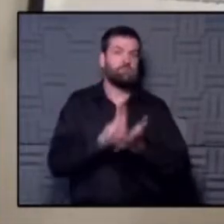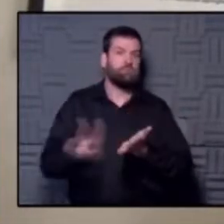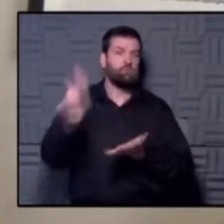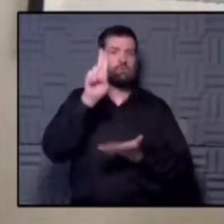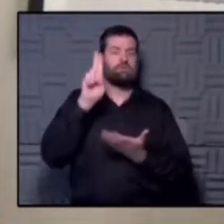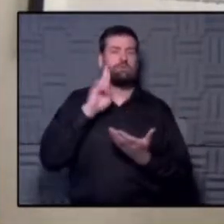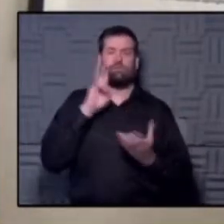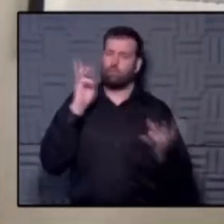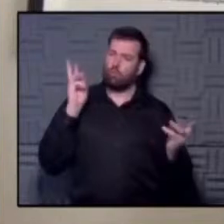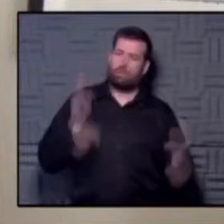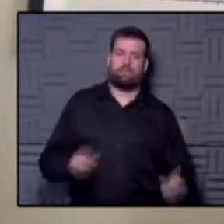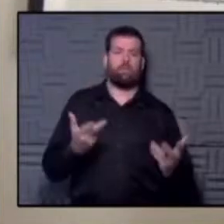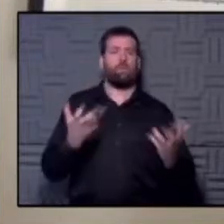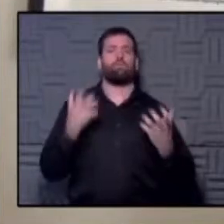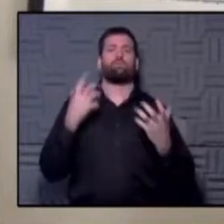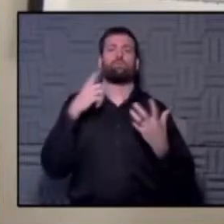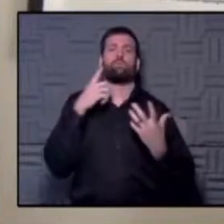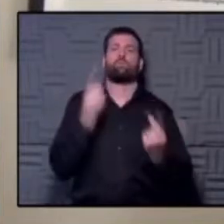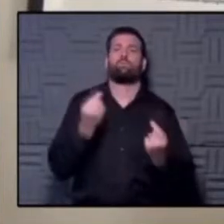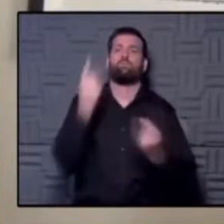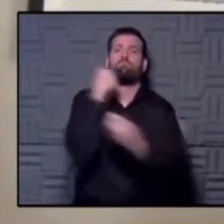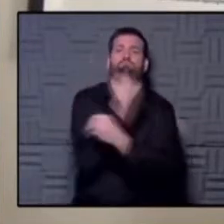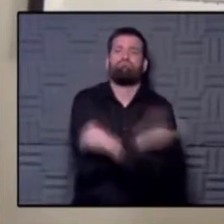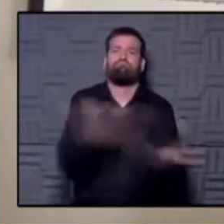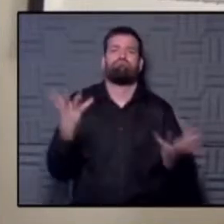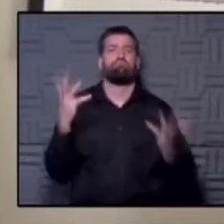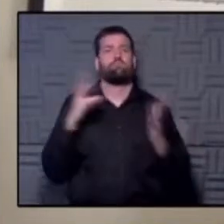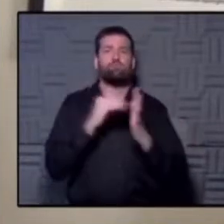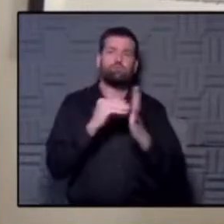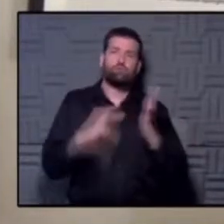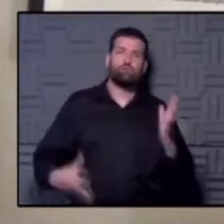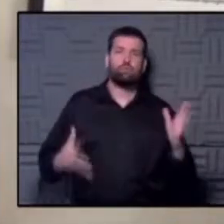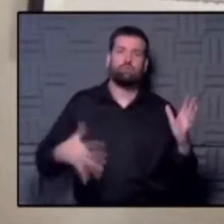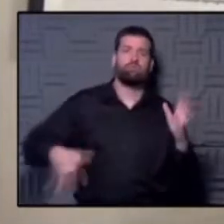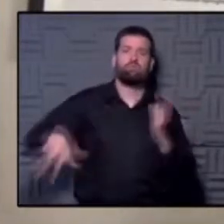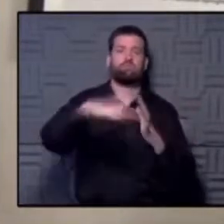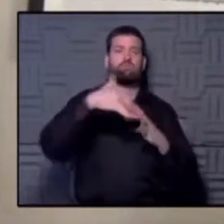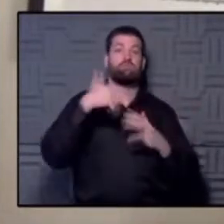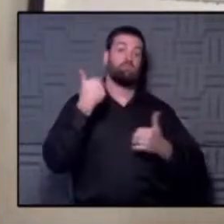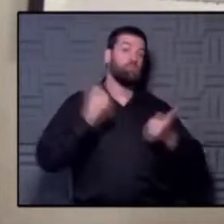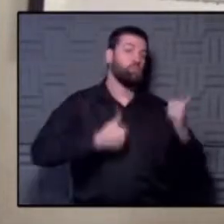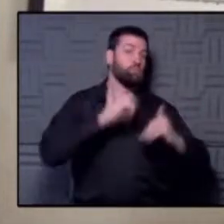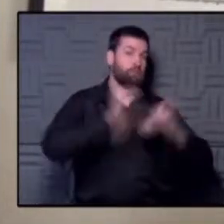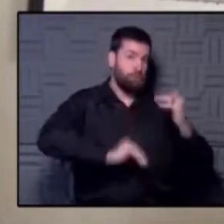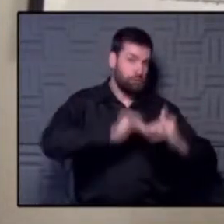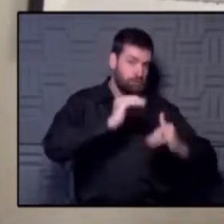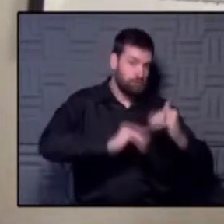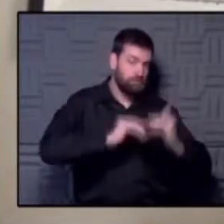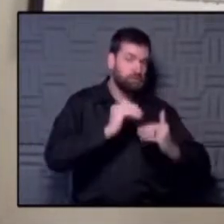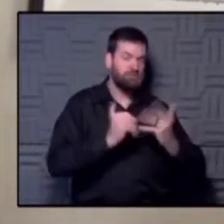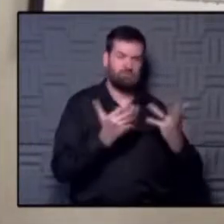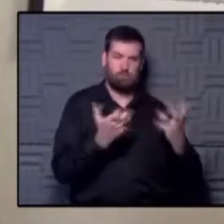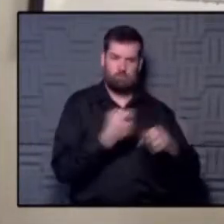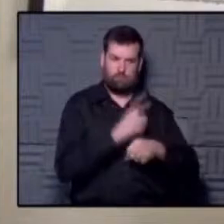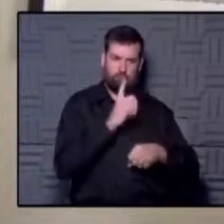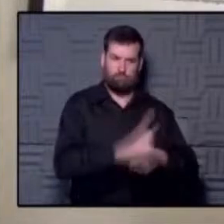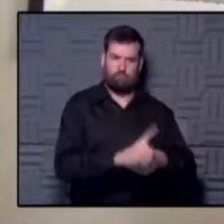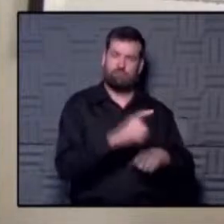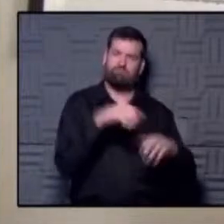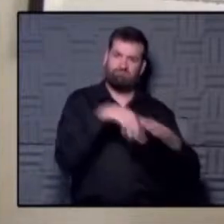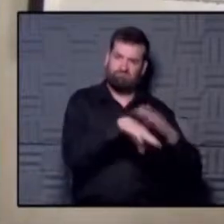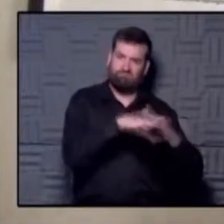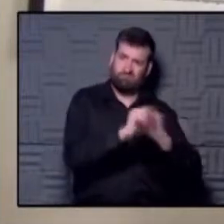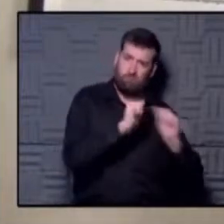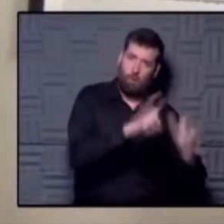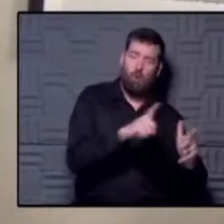quickly wants to communicate to the student body and which buildings he wants to make sure everyone has access